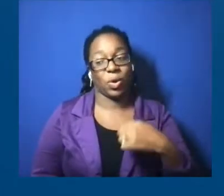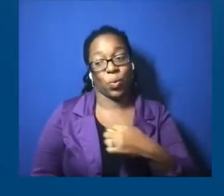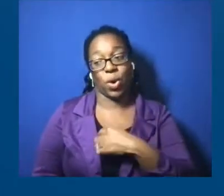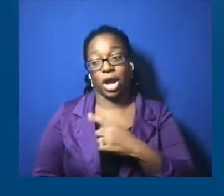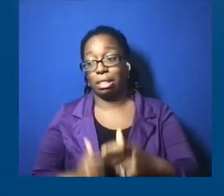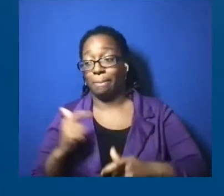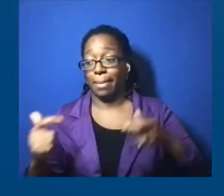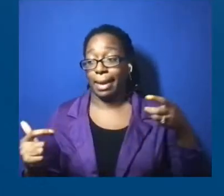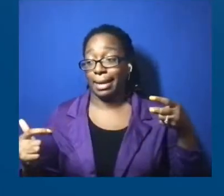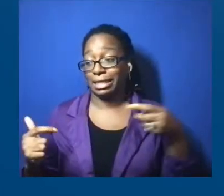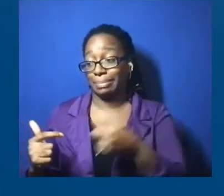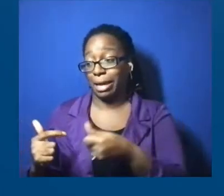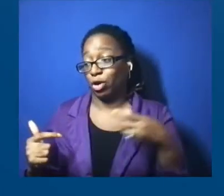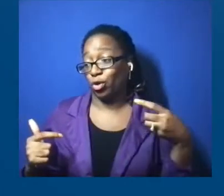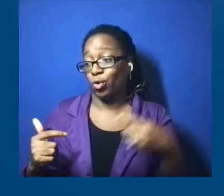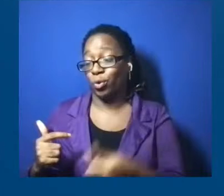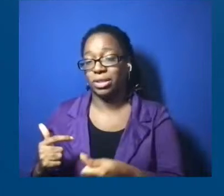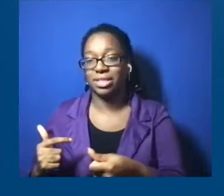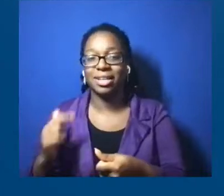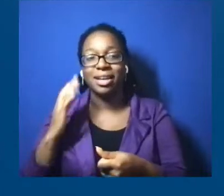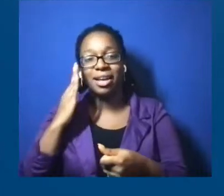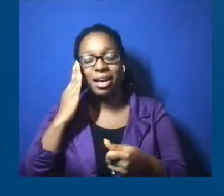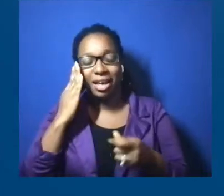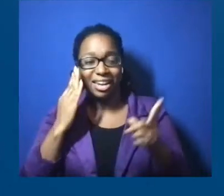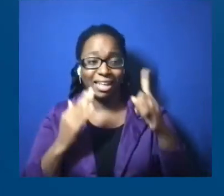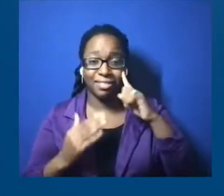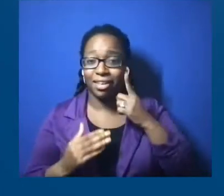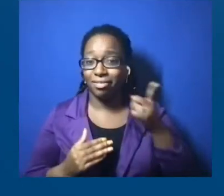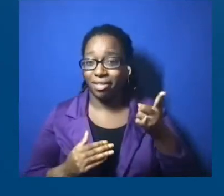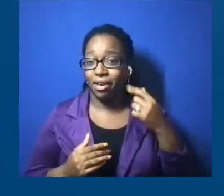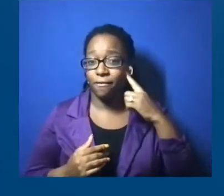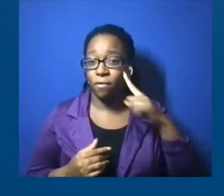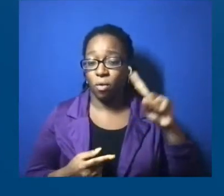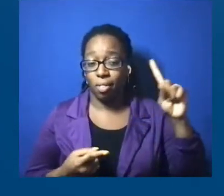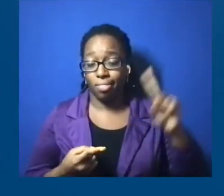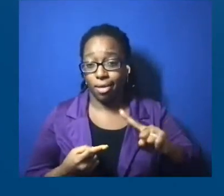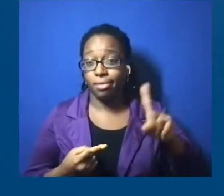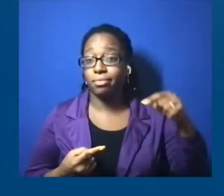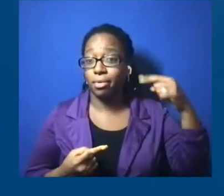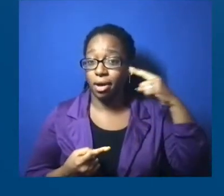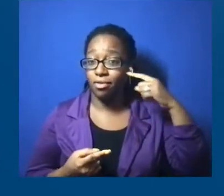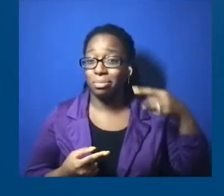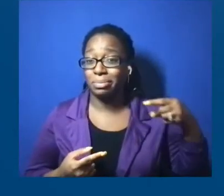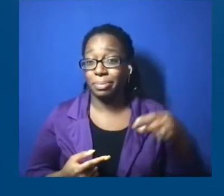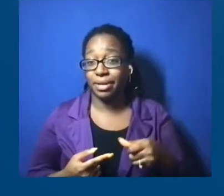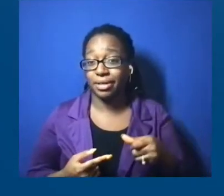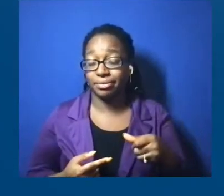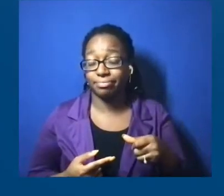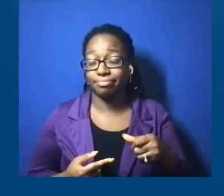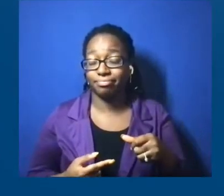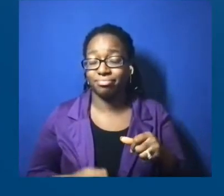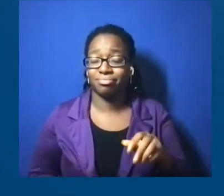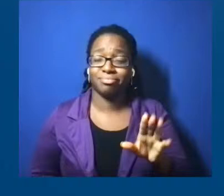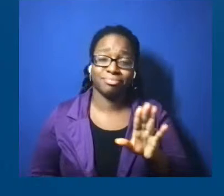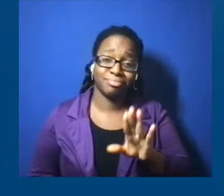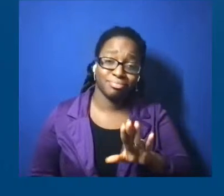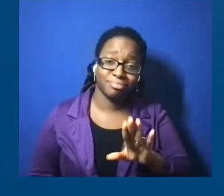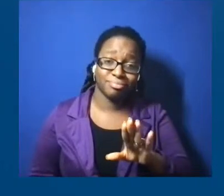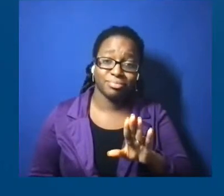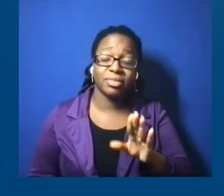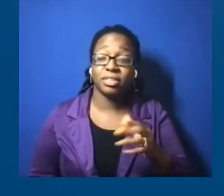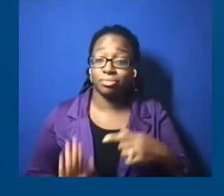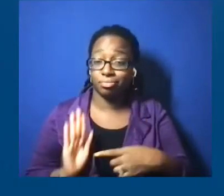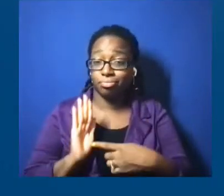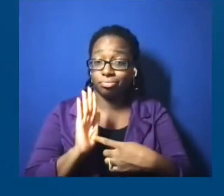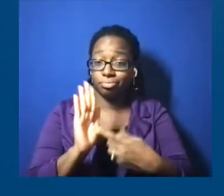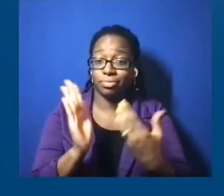are for, and they claim they're for less government spending. Well, give me a little break here. Just look at the facts.